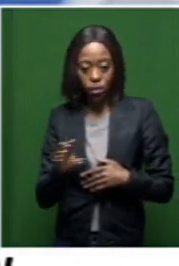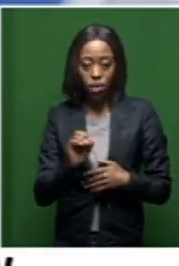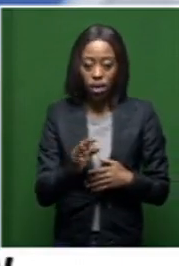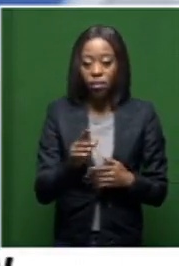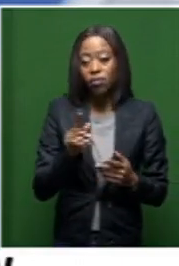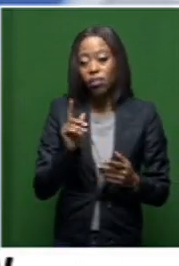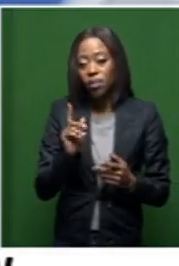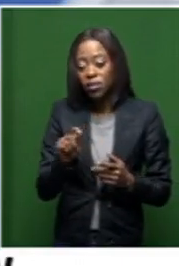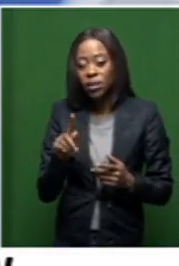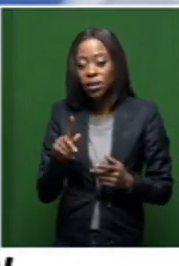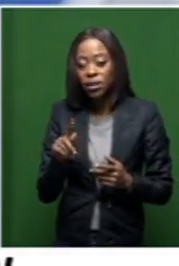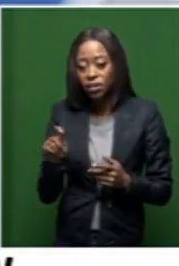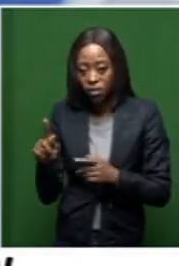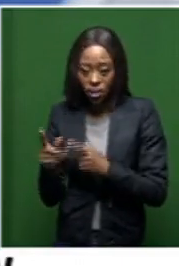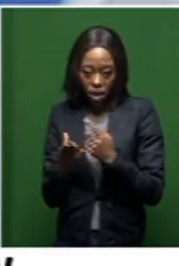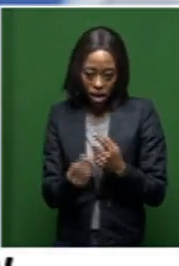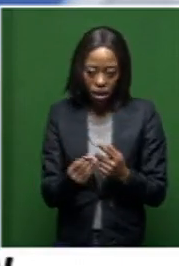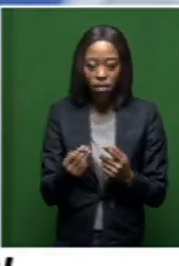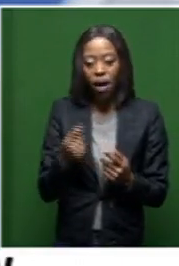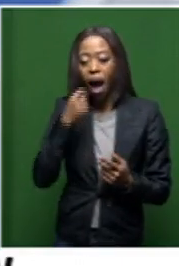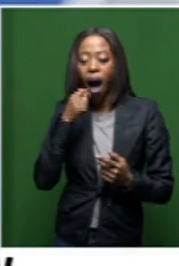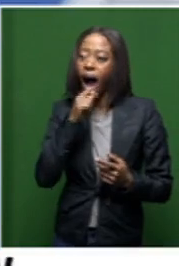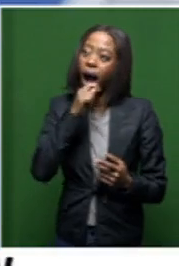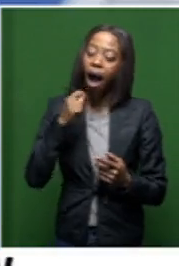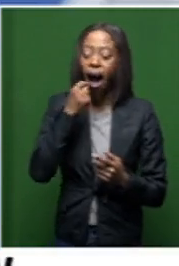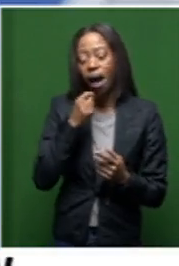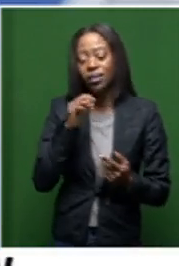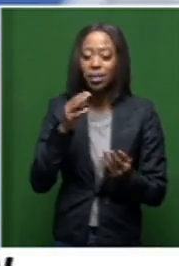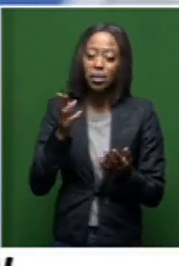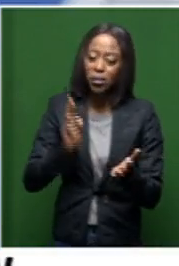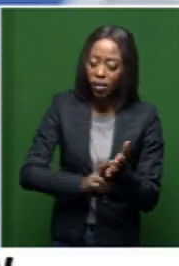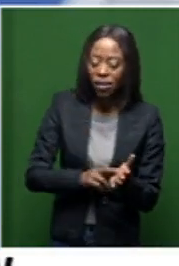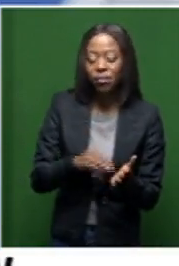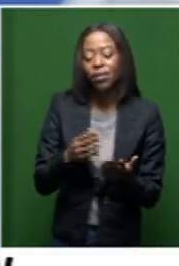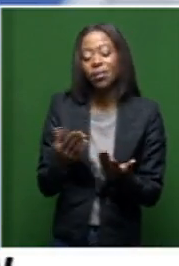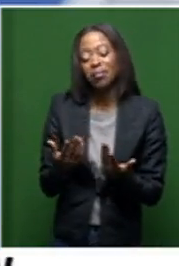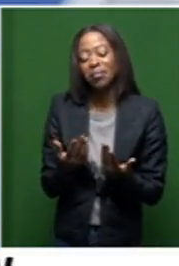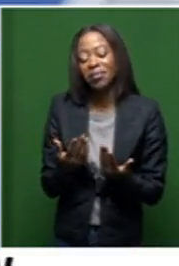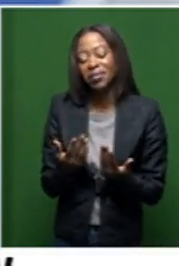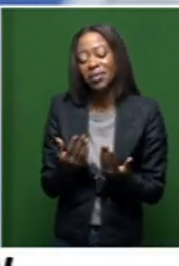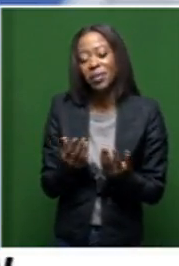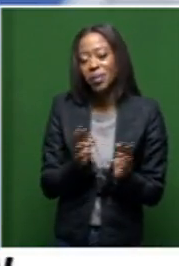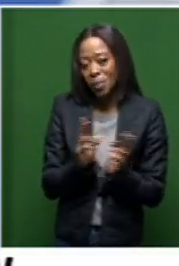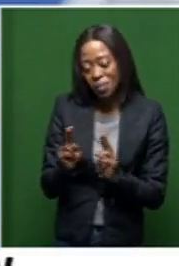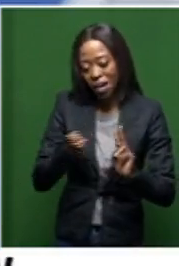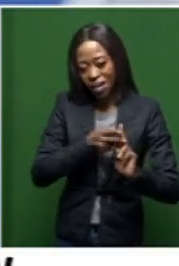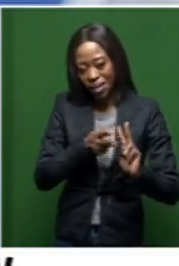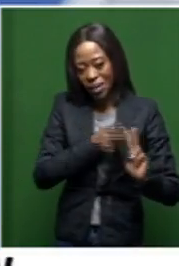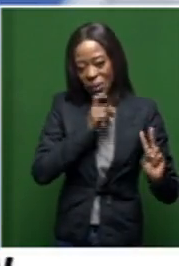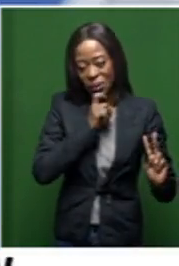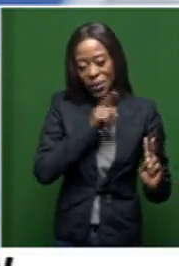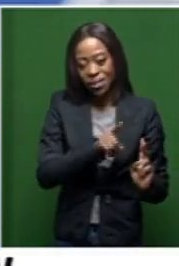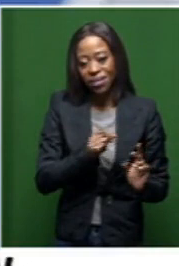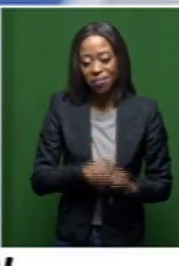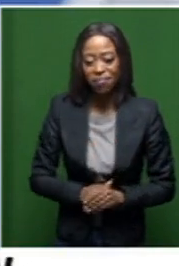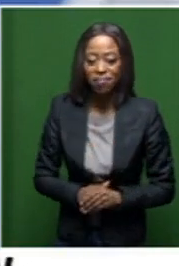have some TikTok videos and you want to share them of swabbing yourself, signing up, we're looking forward to all those hashtags of swabbing